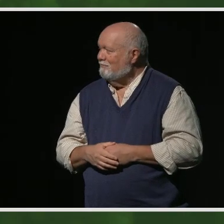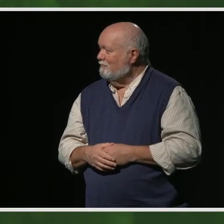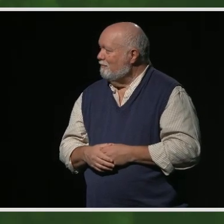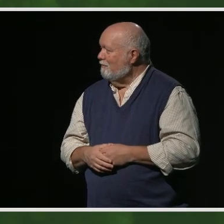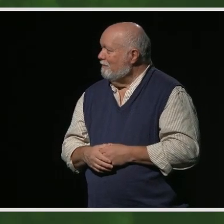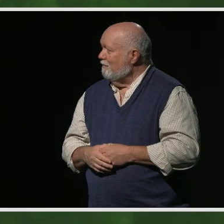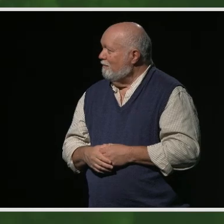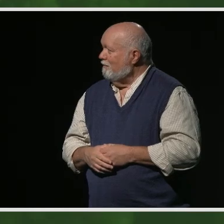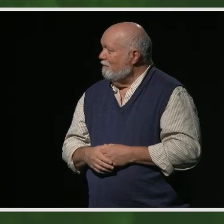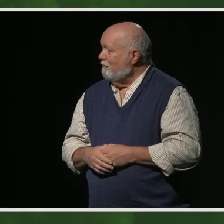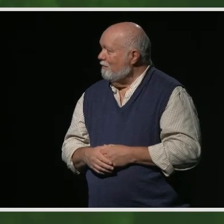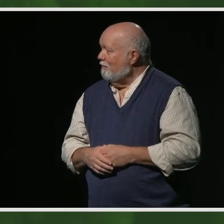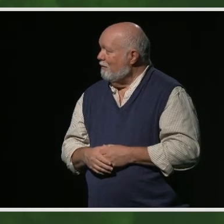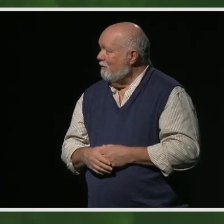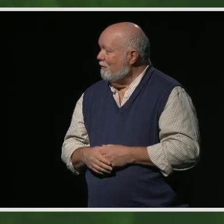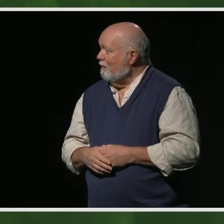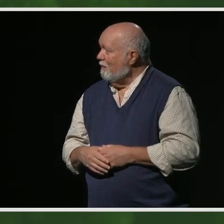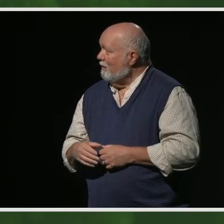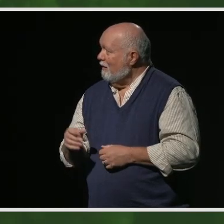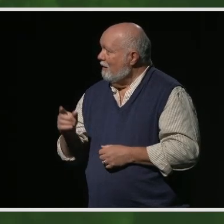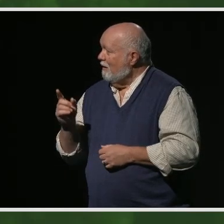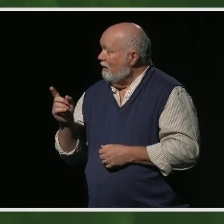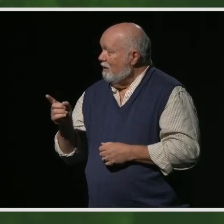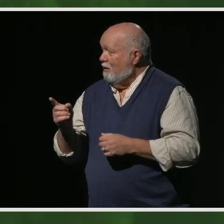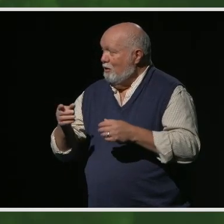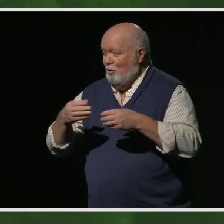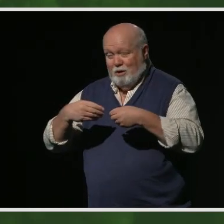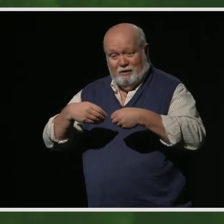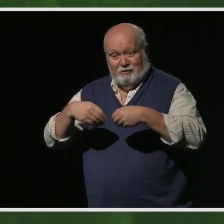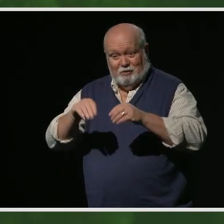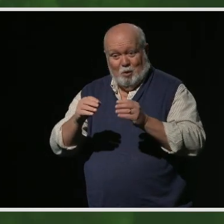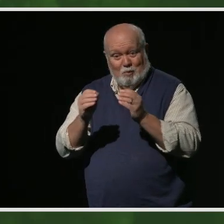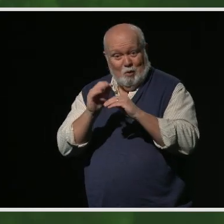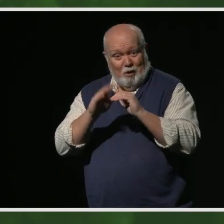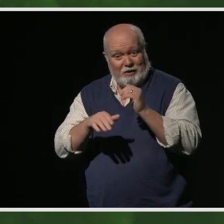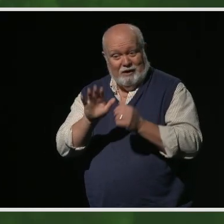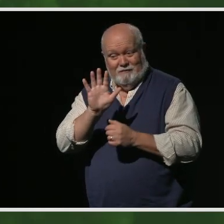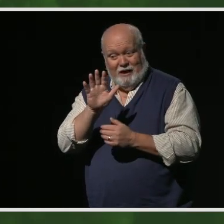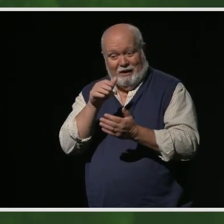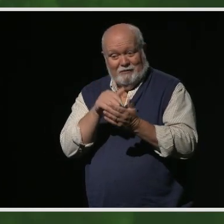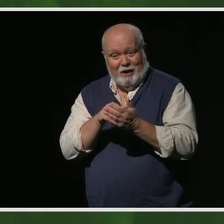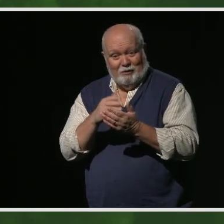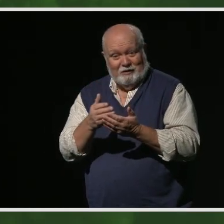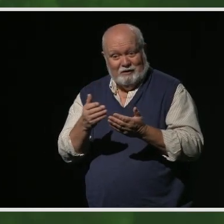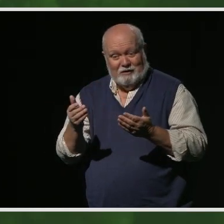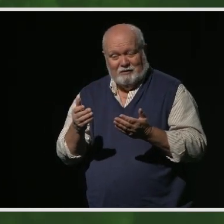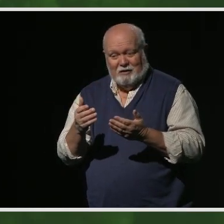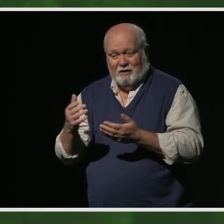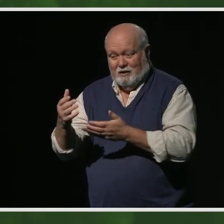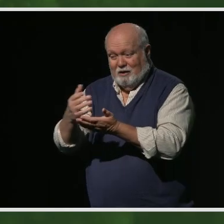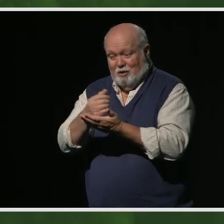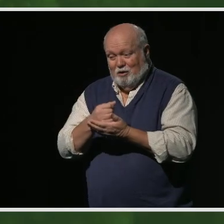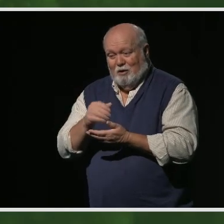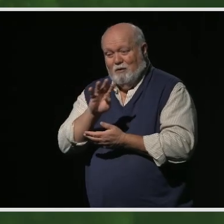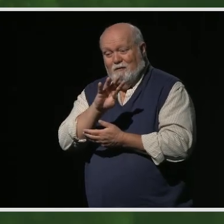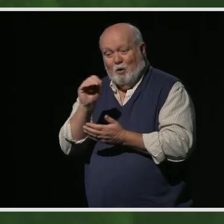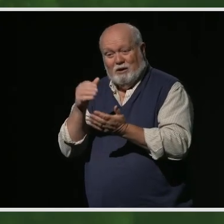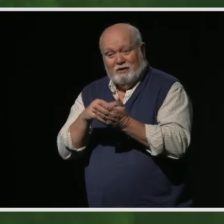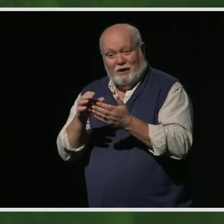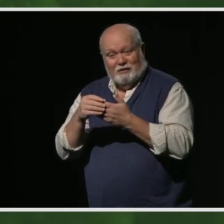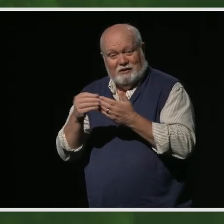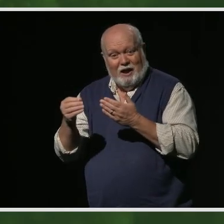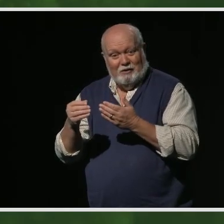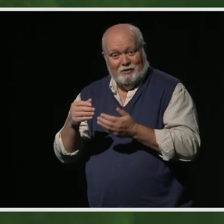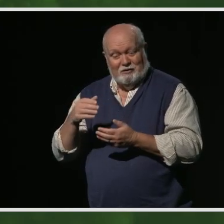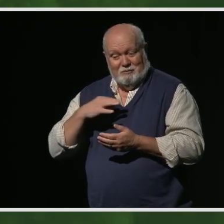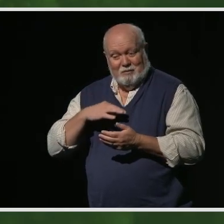In our MVP, we have sold over 5,000 units, generated $40,000 in revenue,